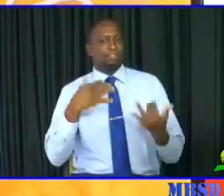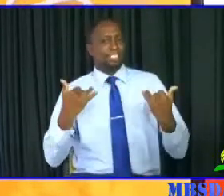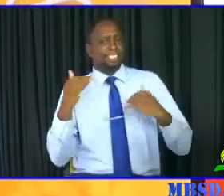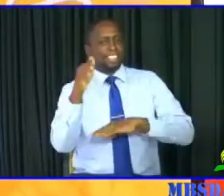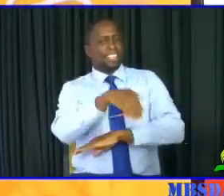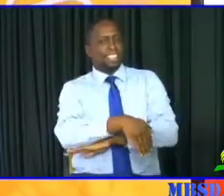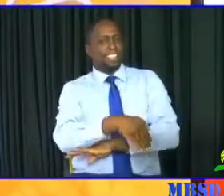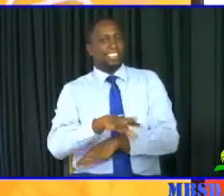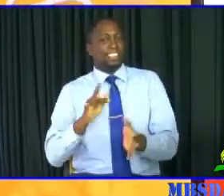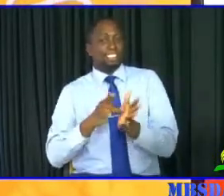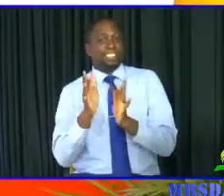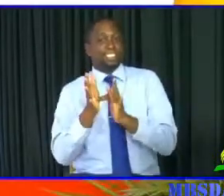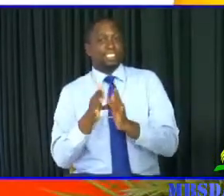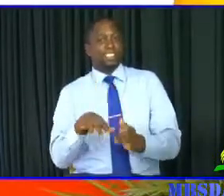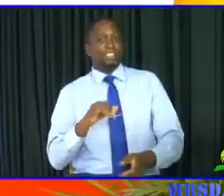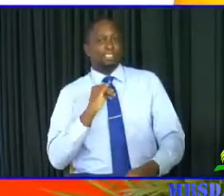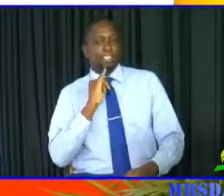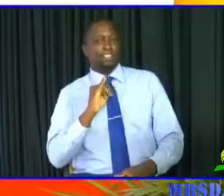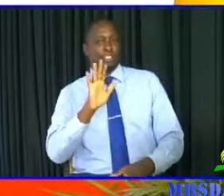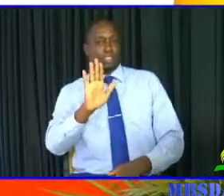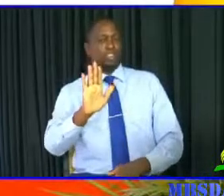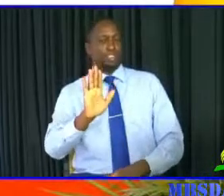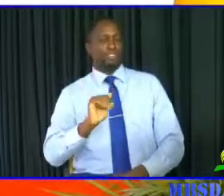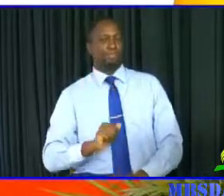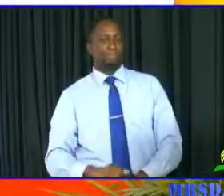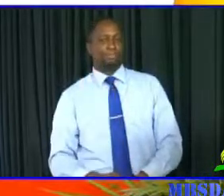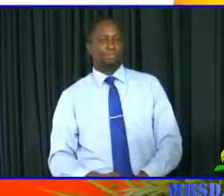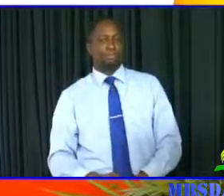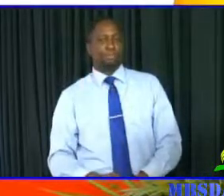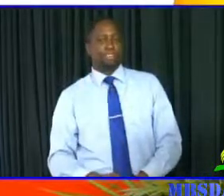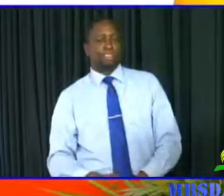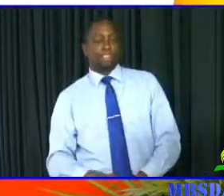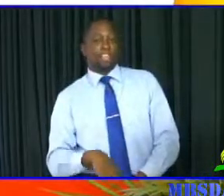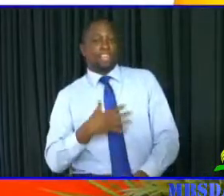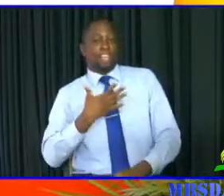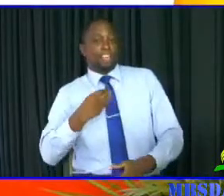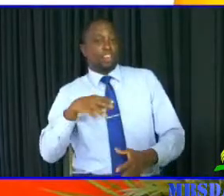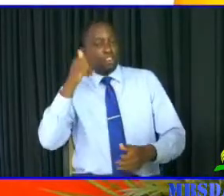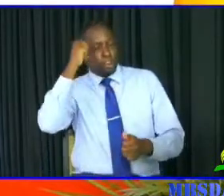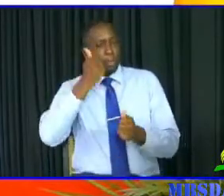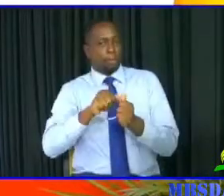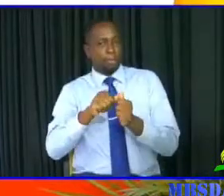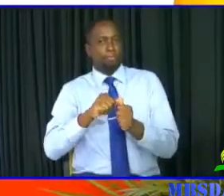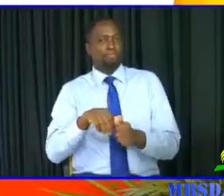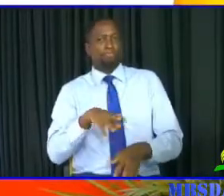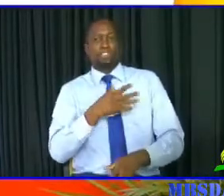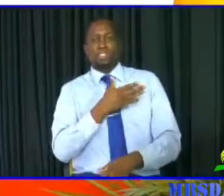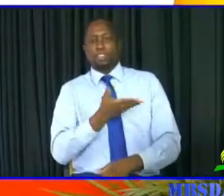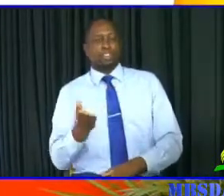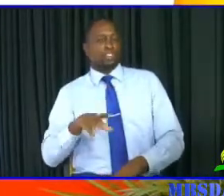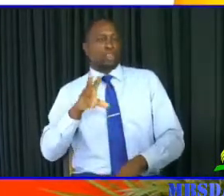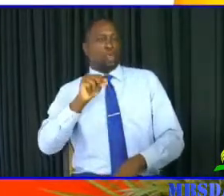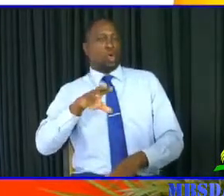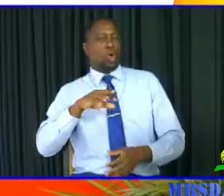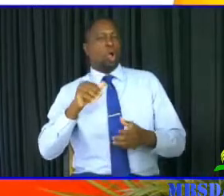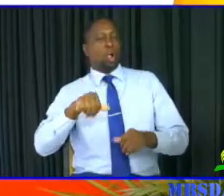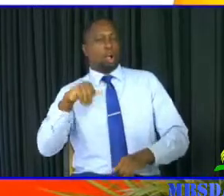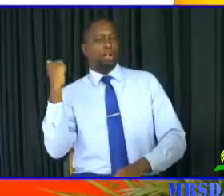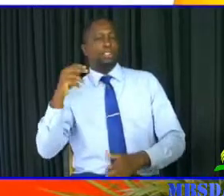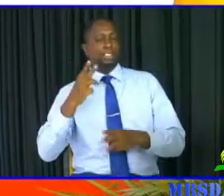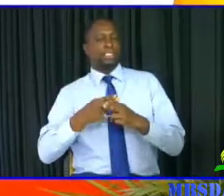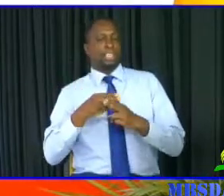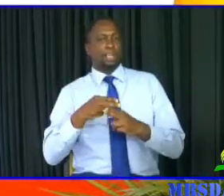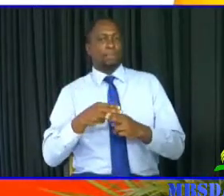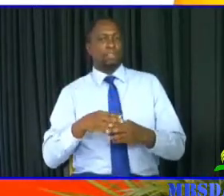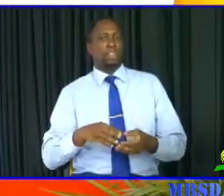Tonight, Jesus is yours. And remember, there is absolutely no other name given among